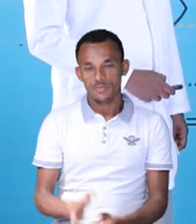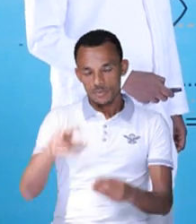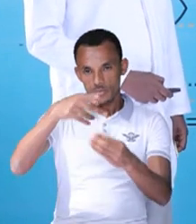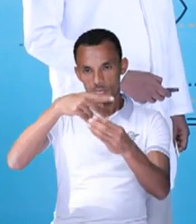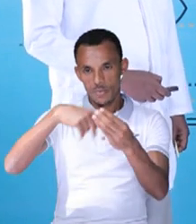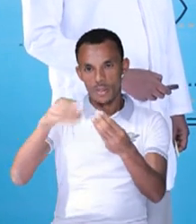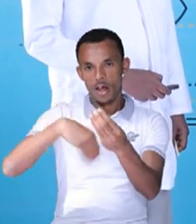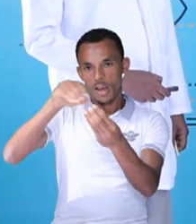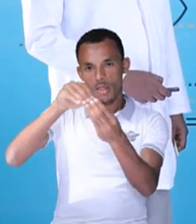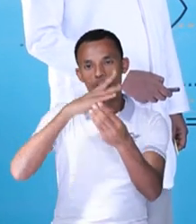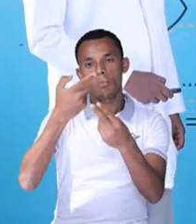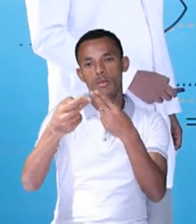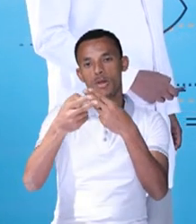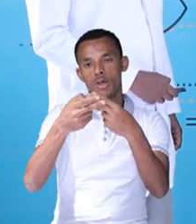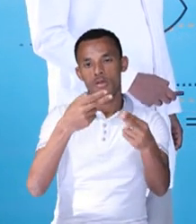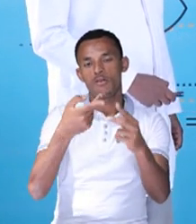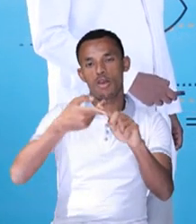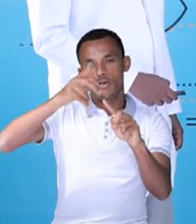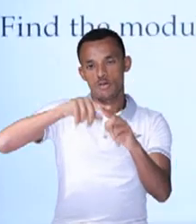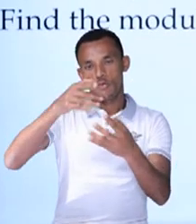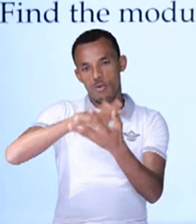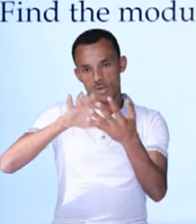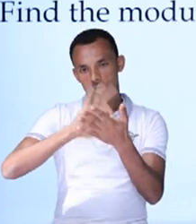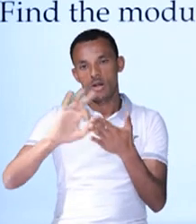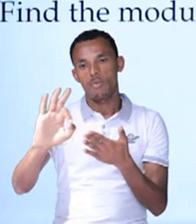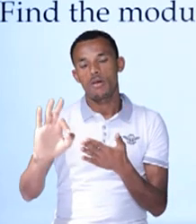about additive and multiplicative inverse of a complex number,